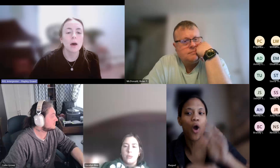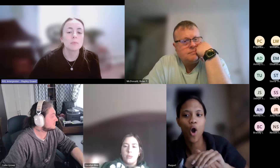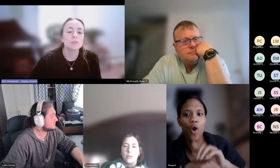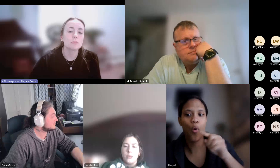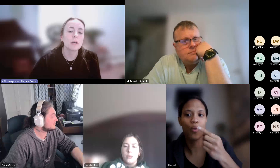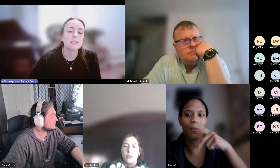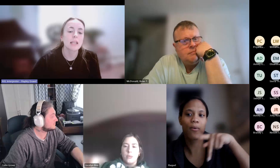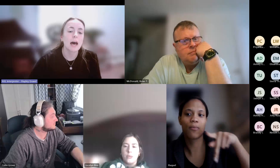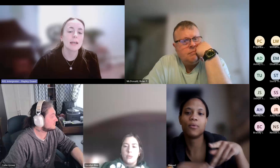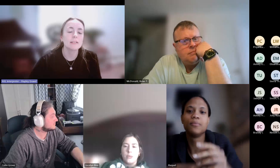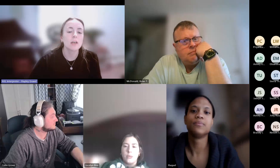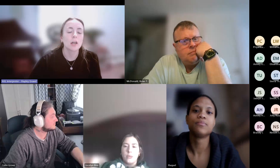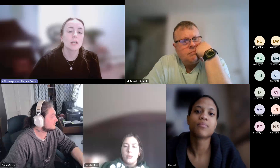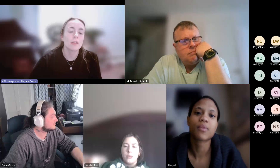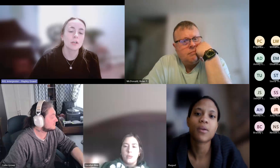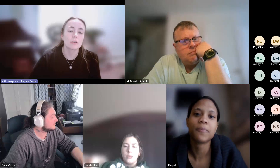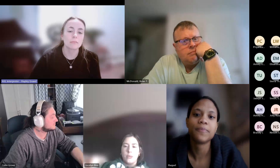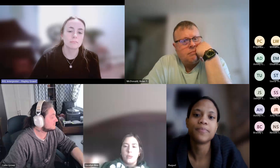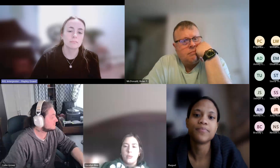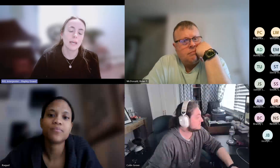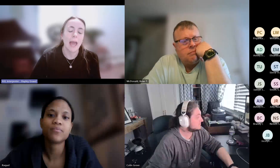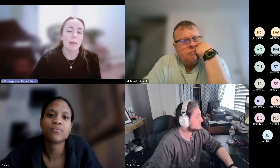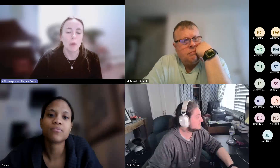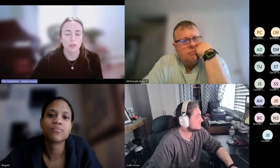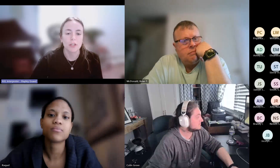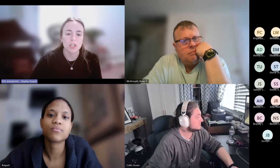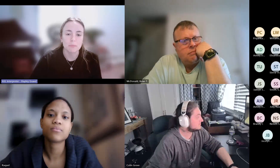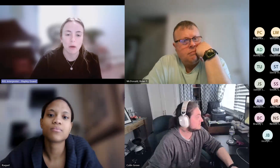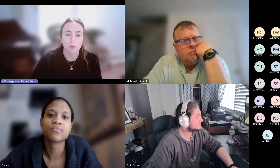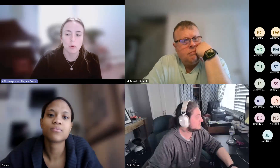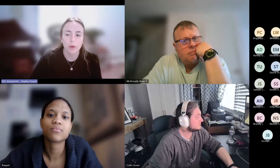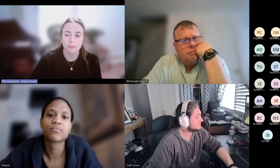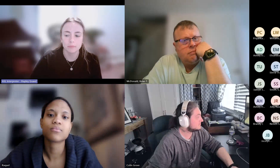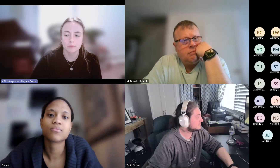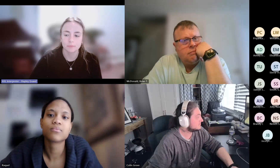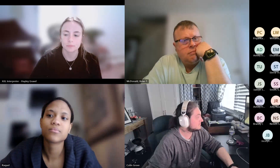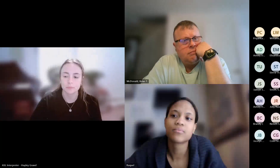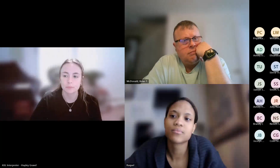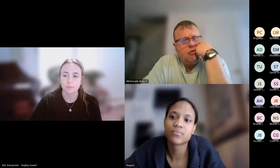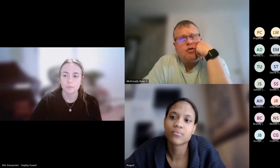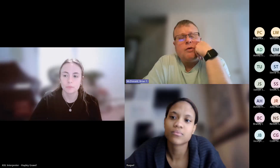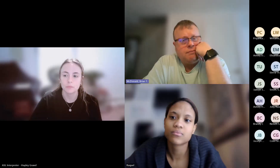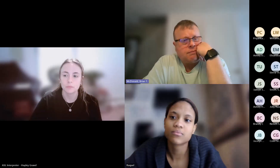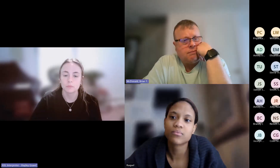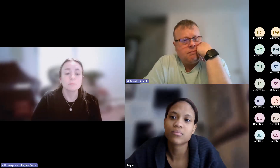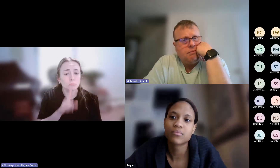Can I do my slides on another app other than just PowerPoint?